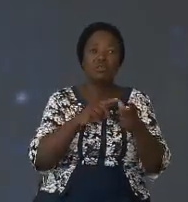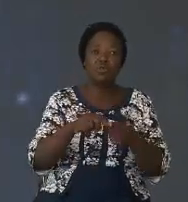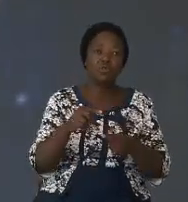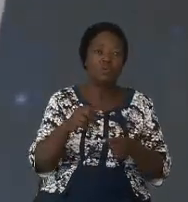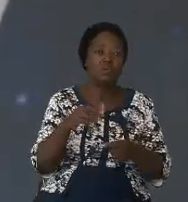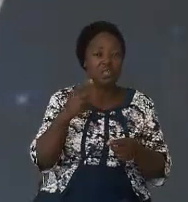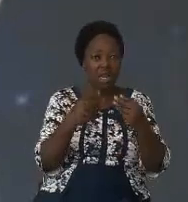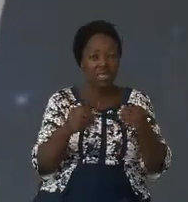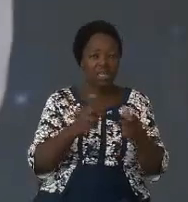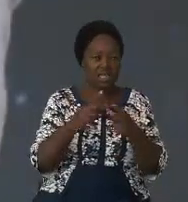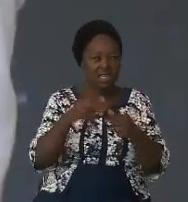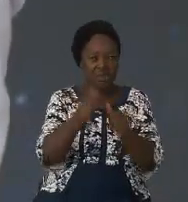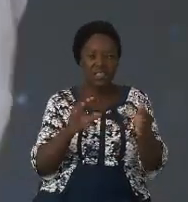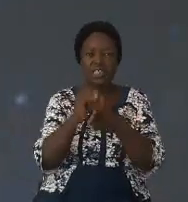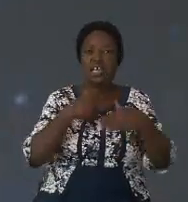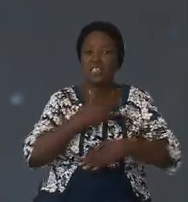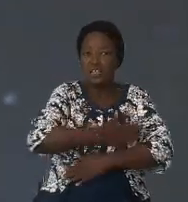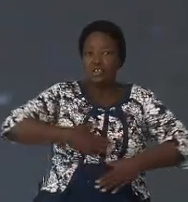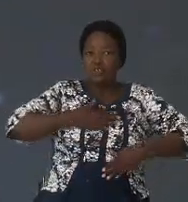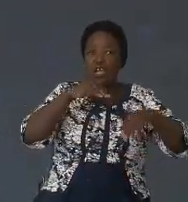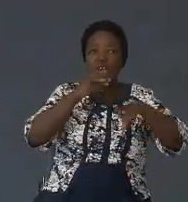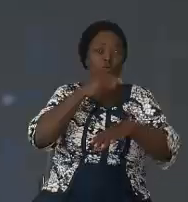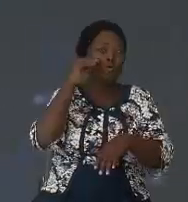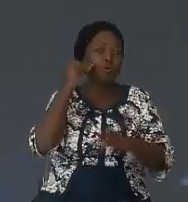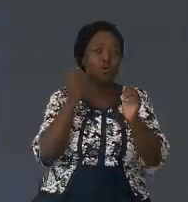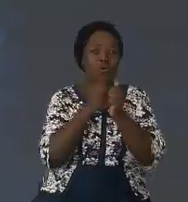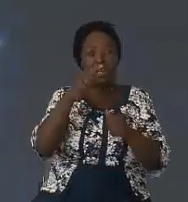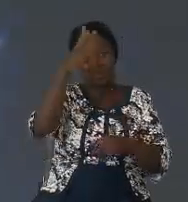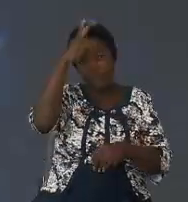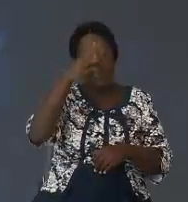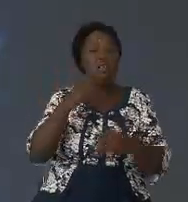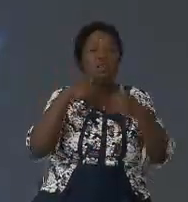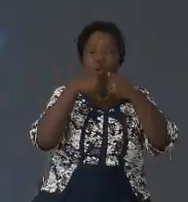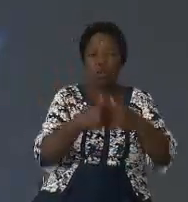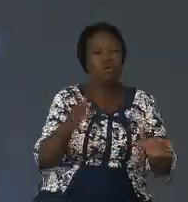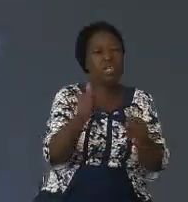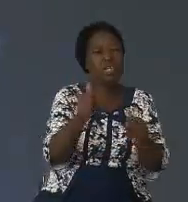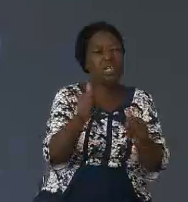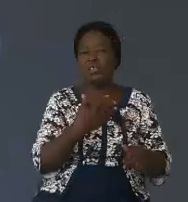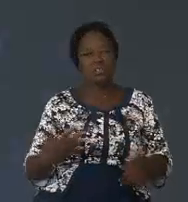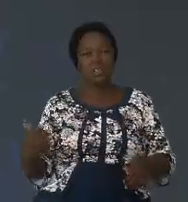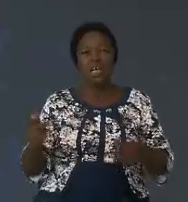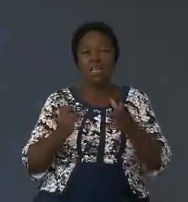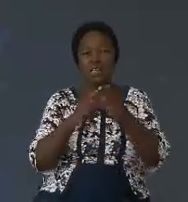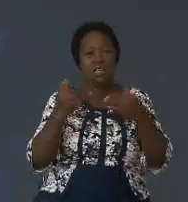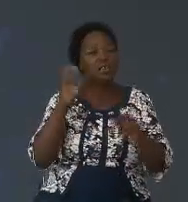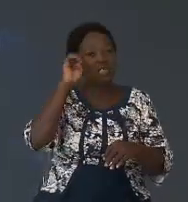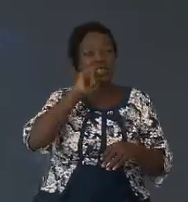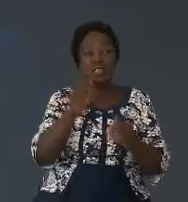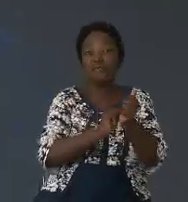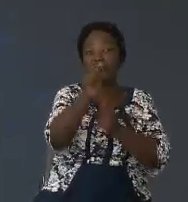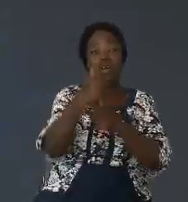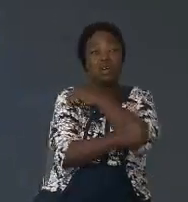the land. He came to want, and everything he had enjoyed at home with the father, he